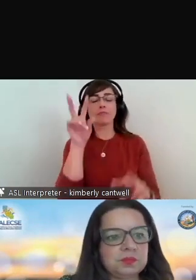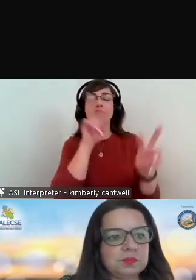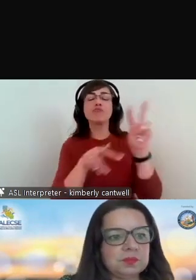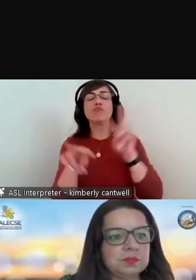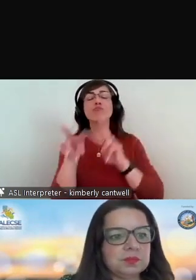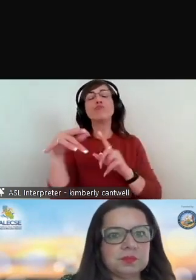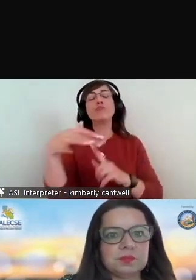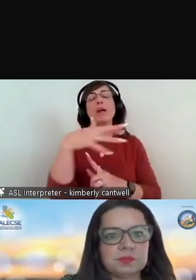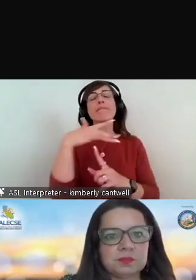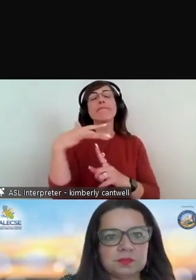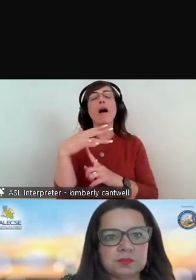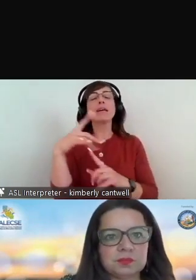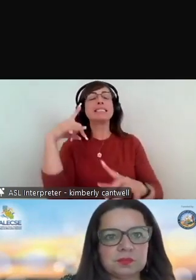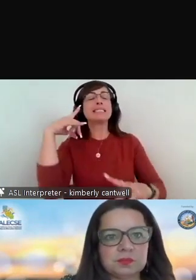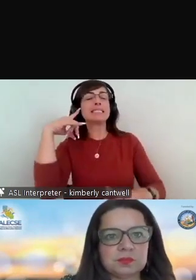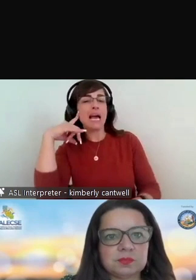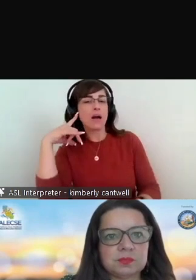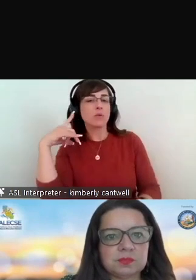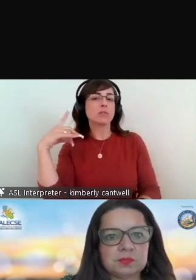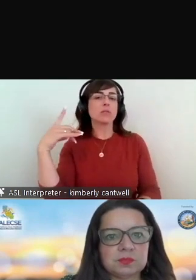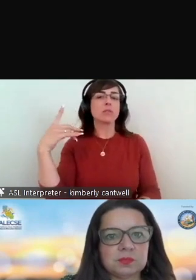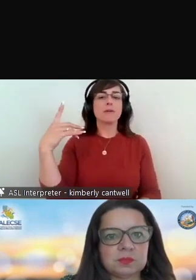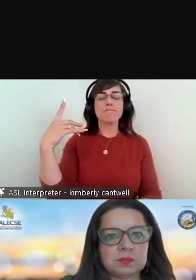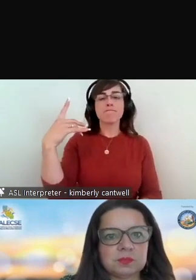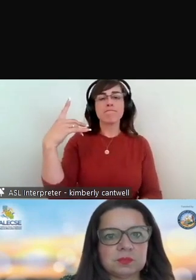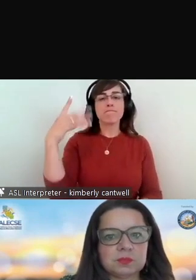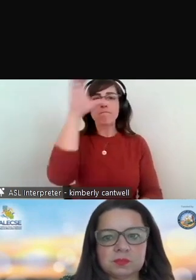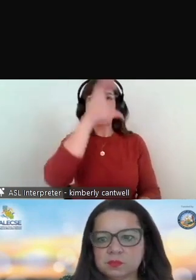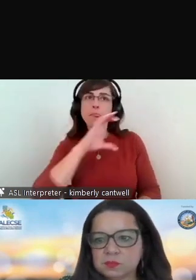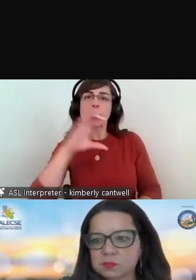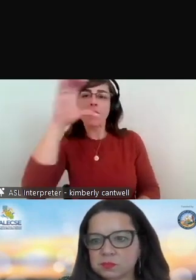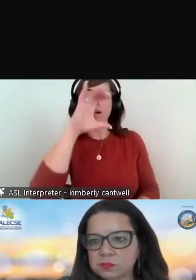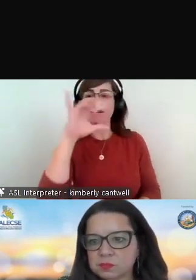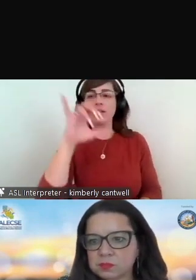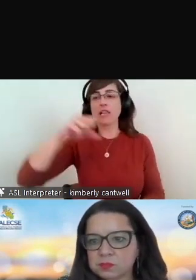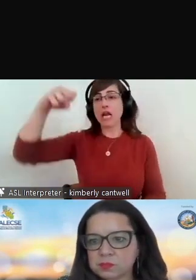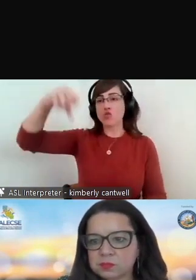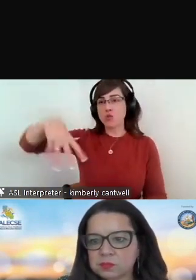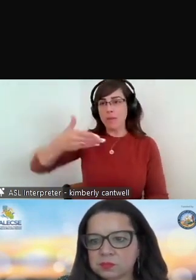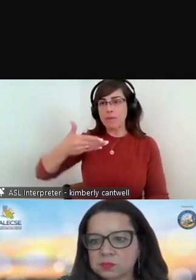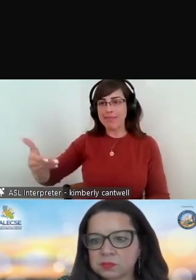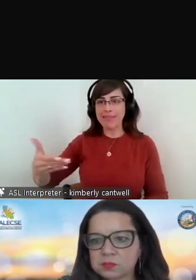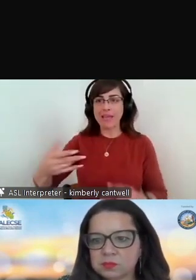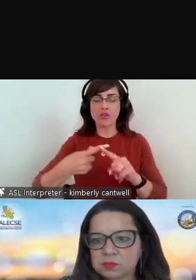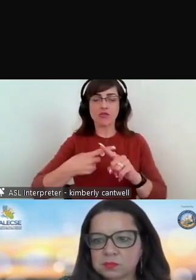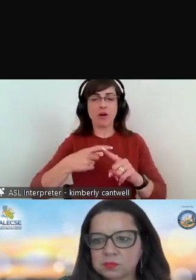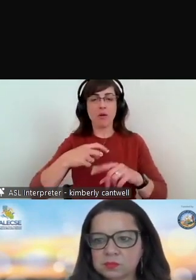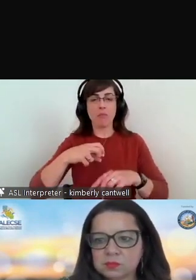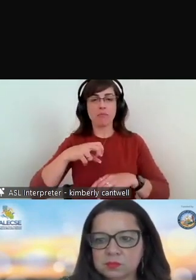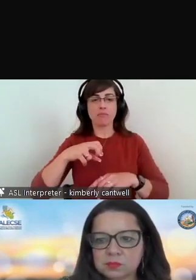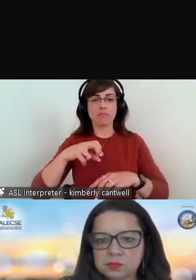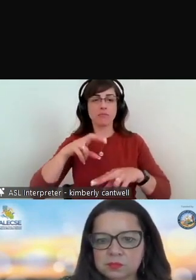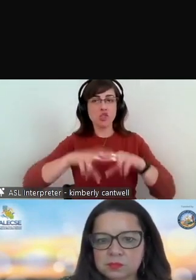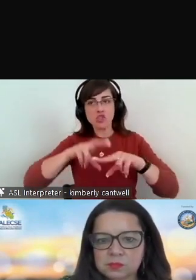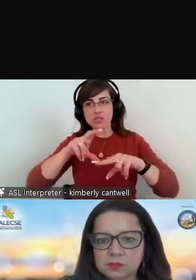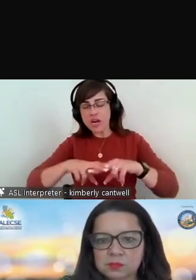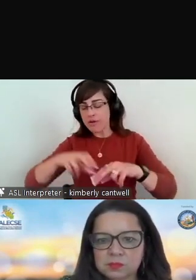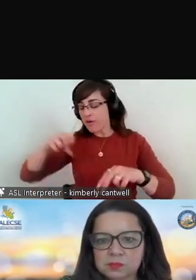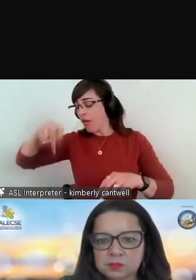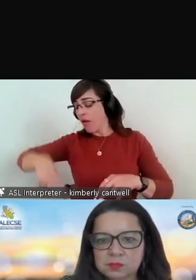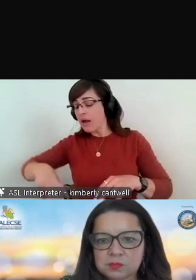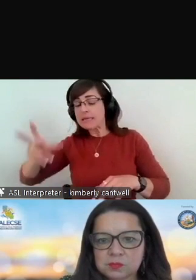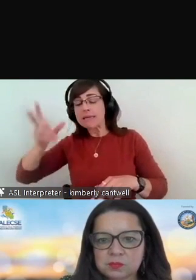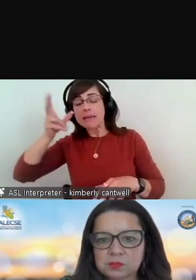the environment, exploring sounds, exploring, this is like when they're dropping things off the high chair,